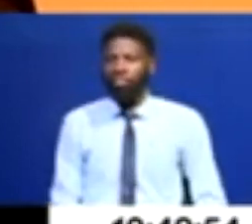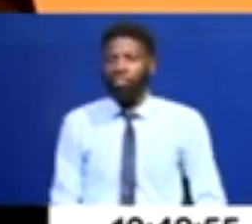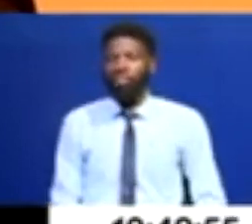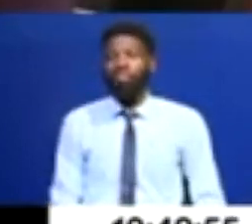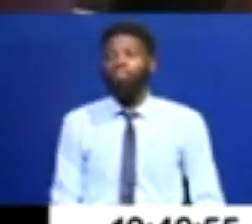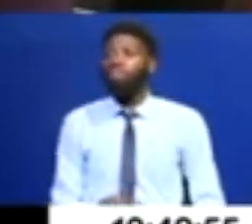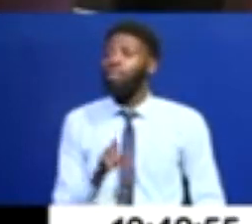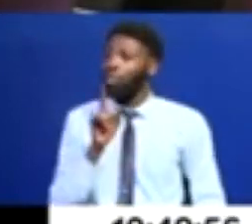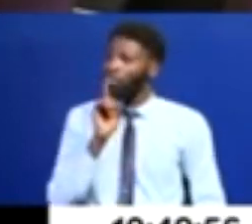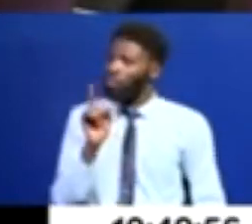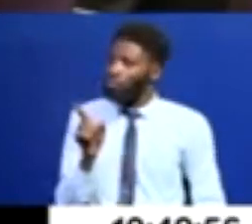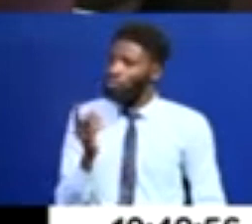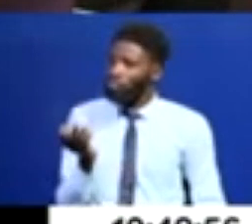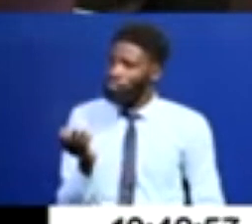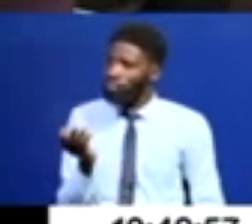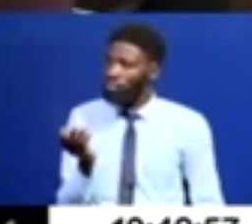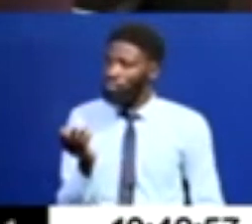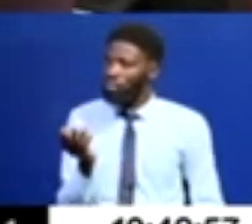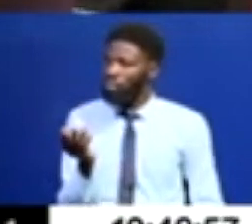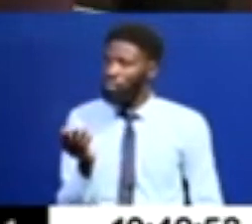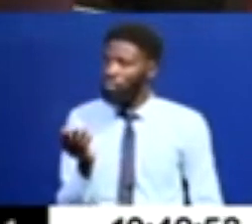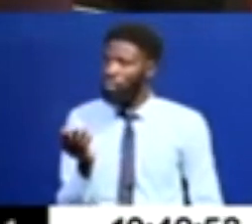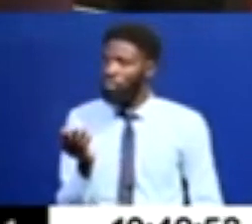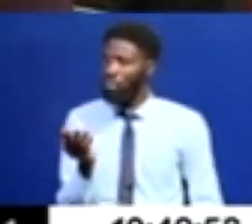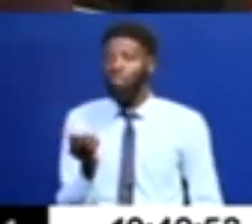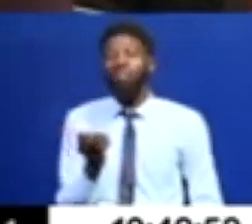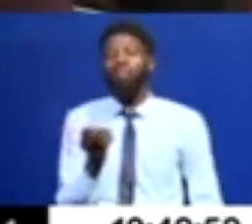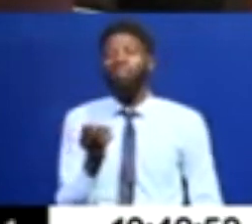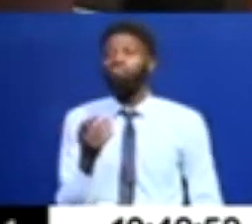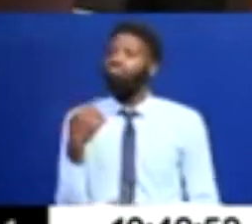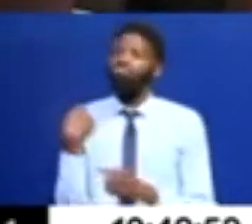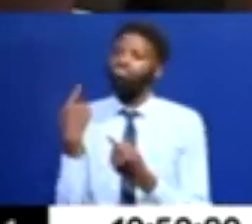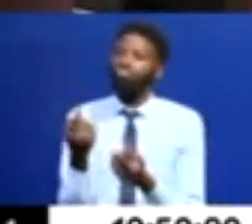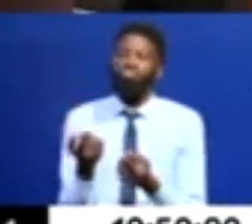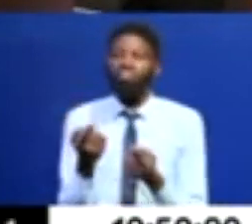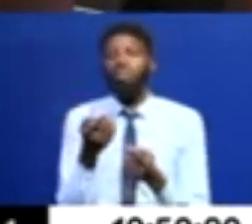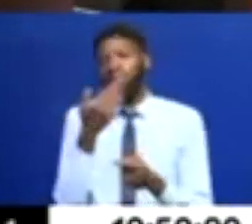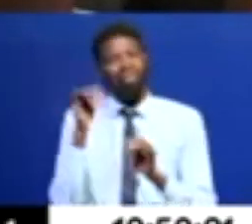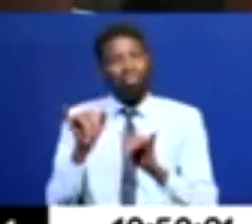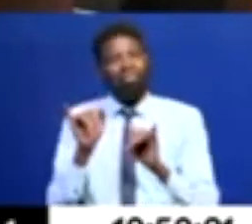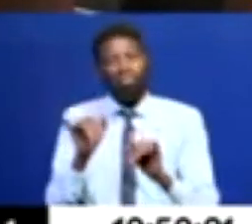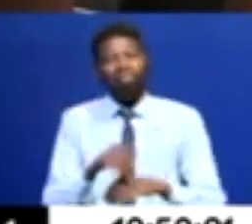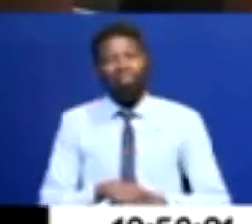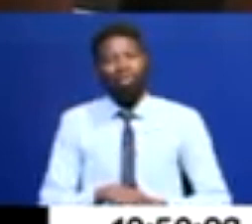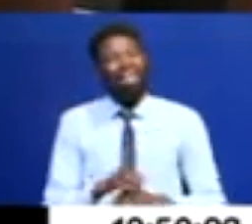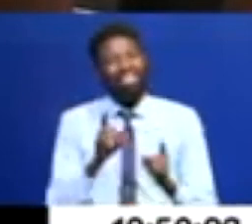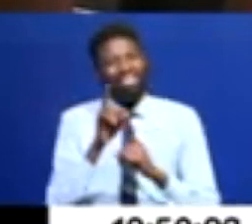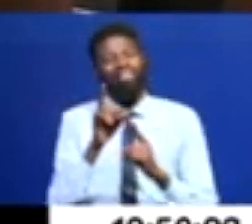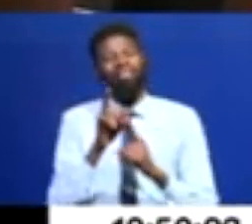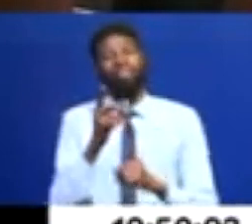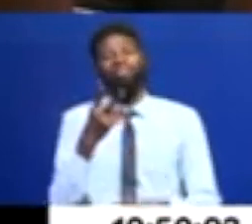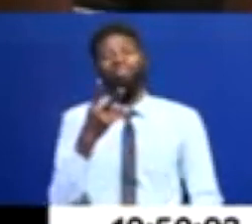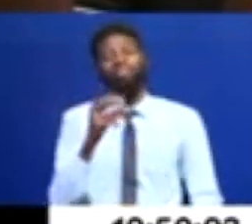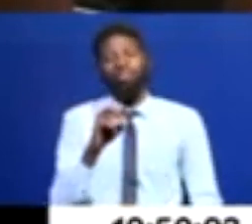so there will be retribution. It should remain the way it has been up and, to and the when is the 20th. Up to the 20th of every